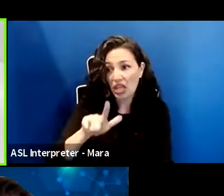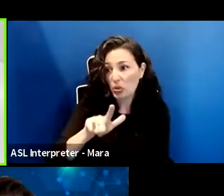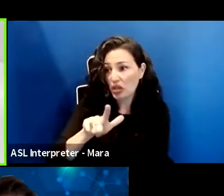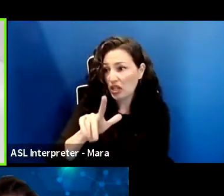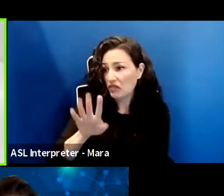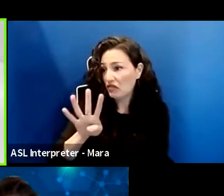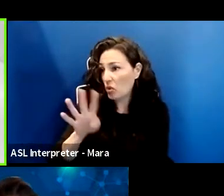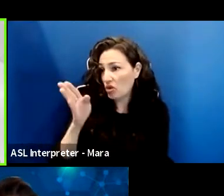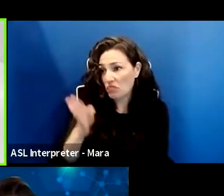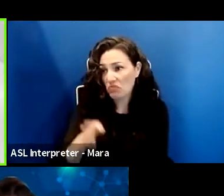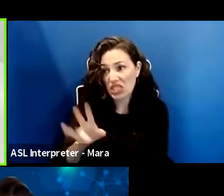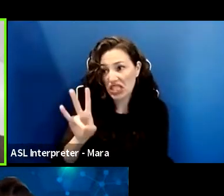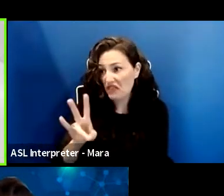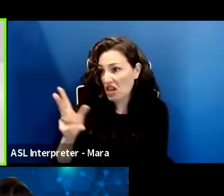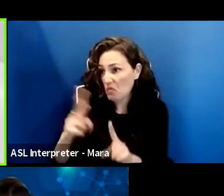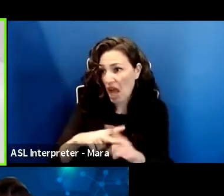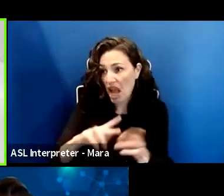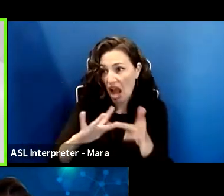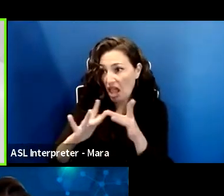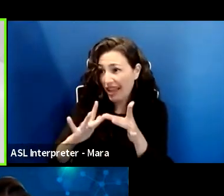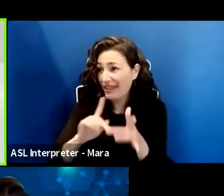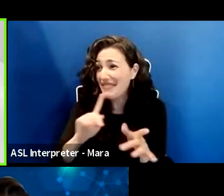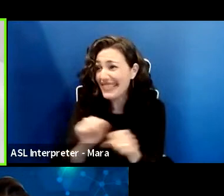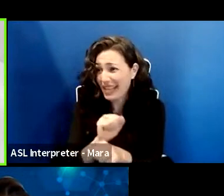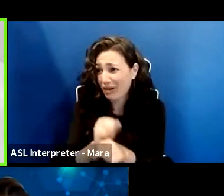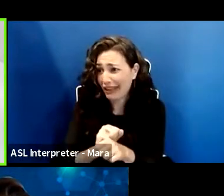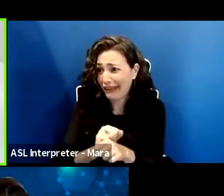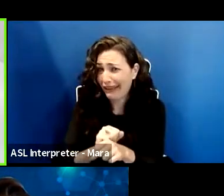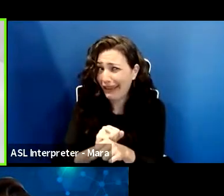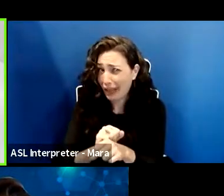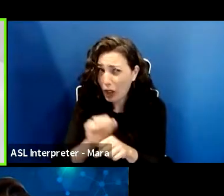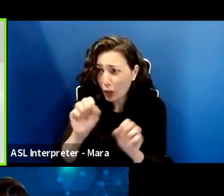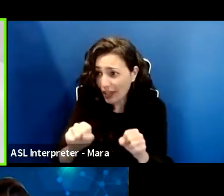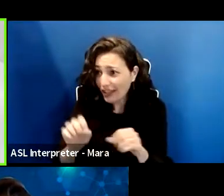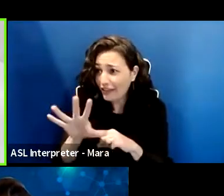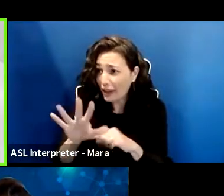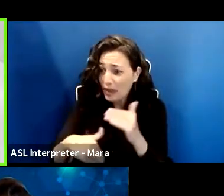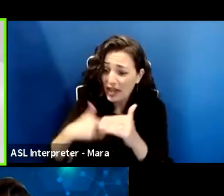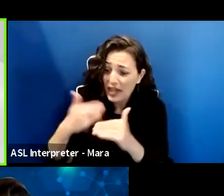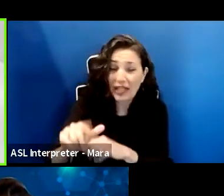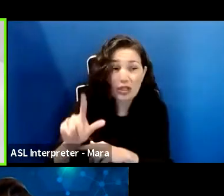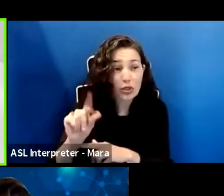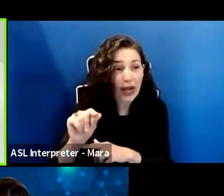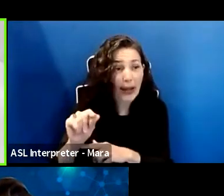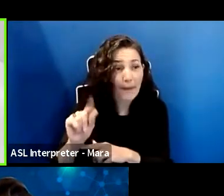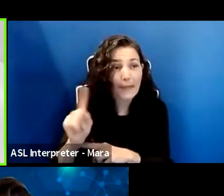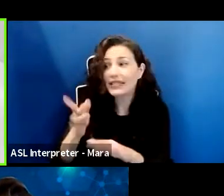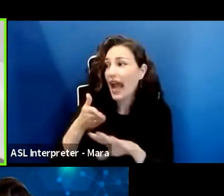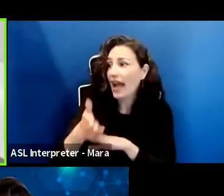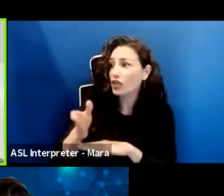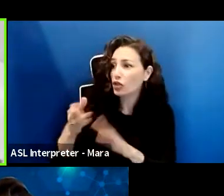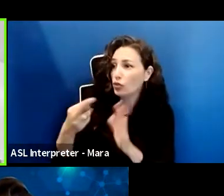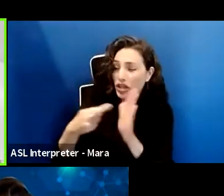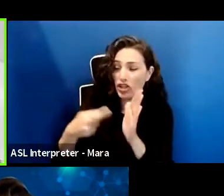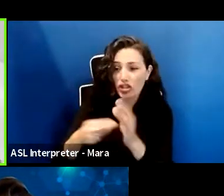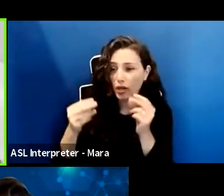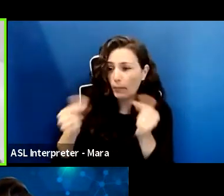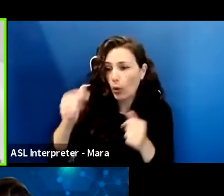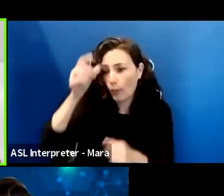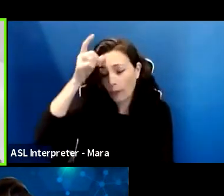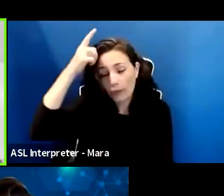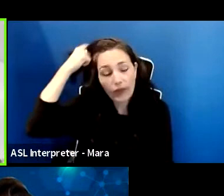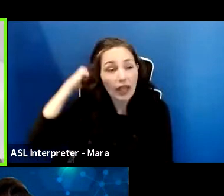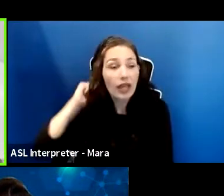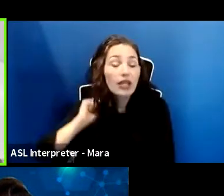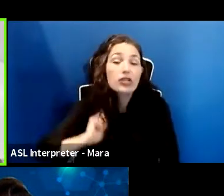and literally be filming within the next 20 minutes of the registration. And I think the interesting part